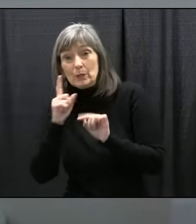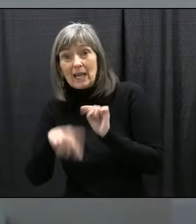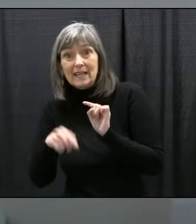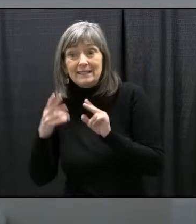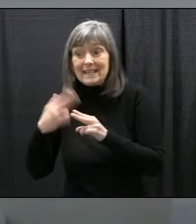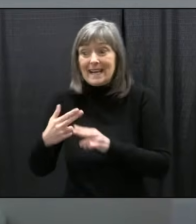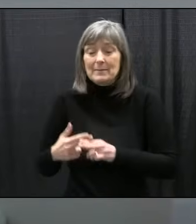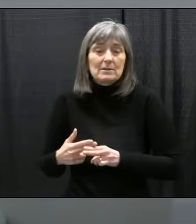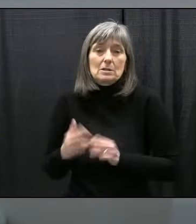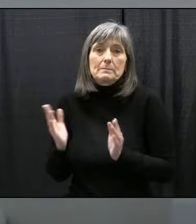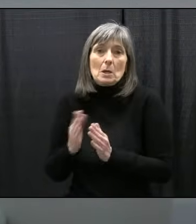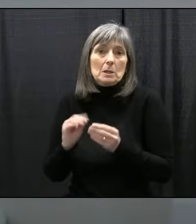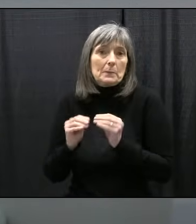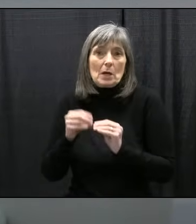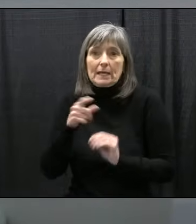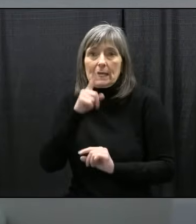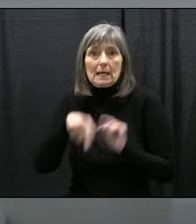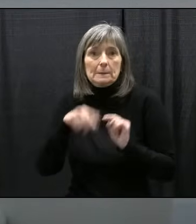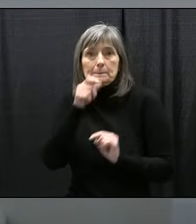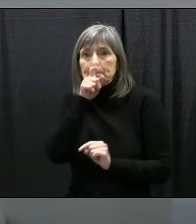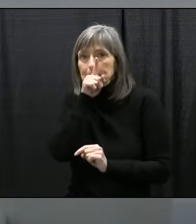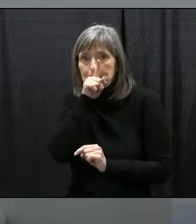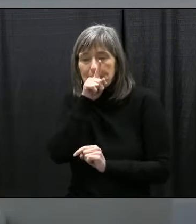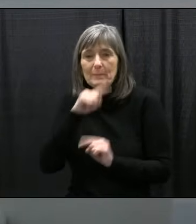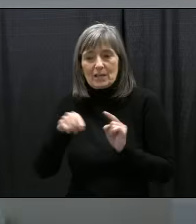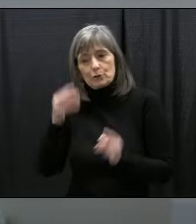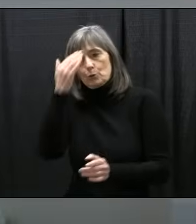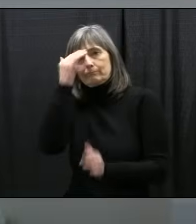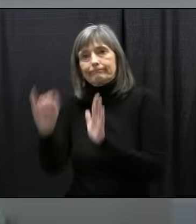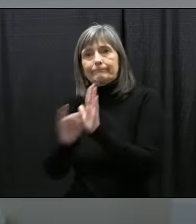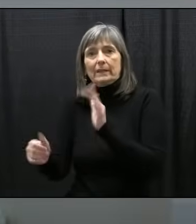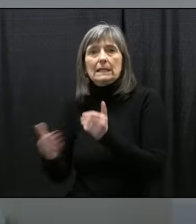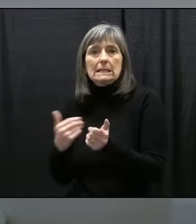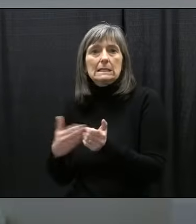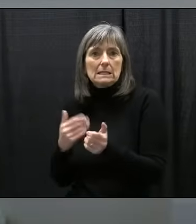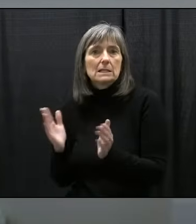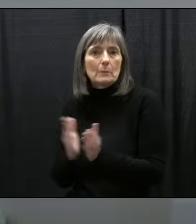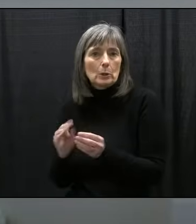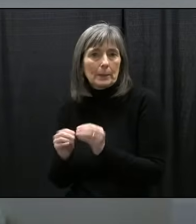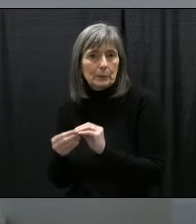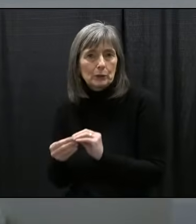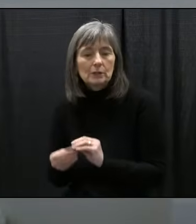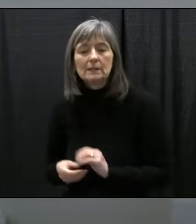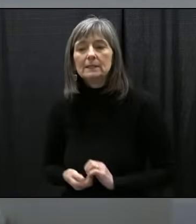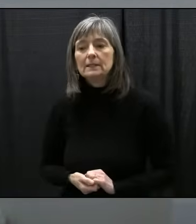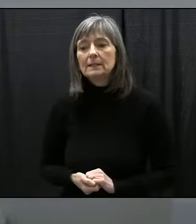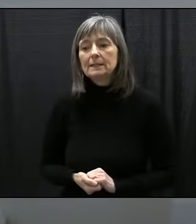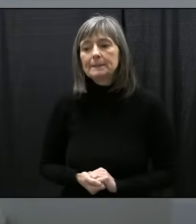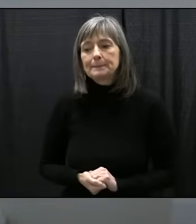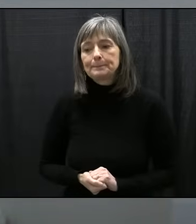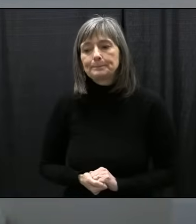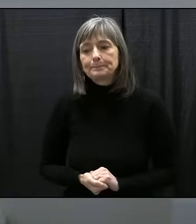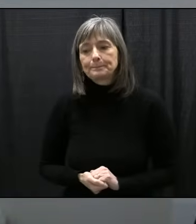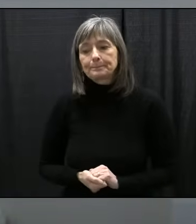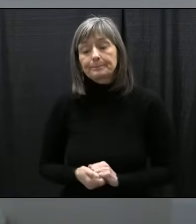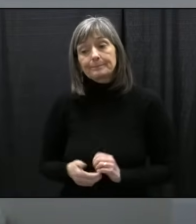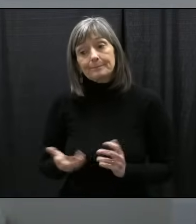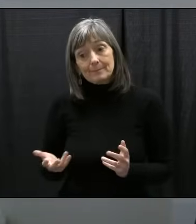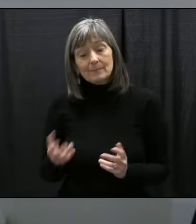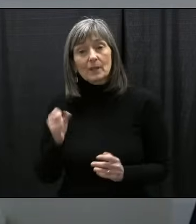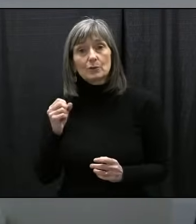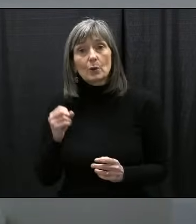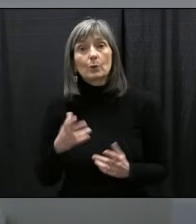job titles. So that's why they've been aggregated, simply because the numbers are so small in any individual category. Because of